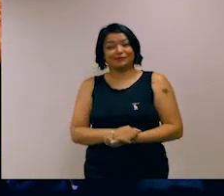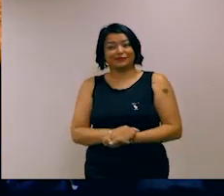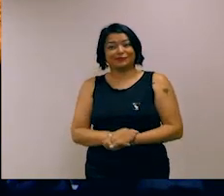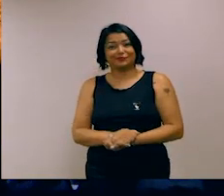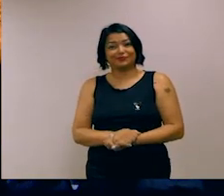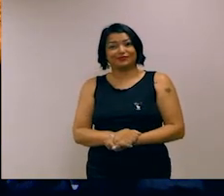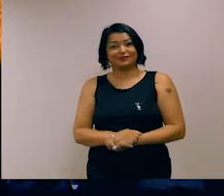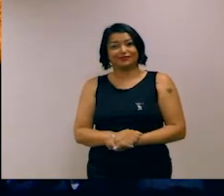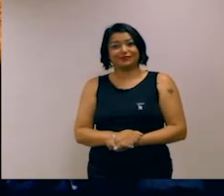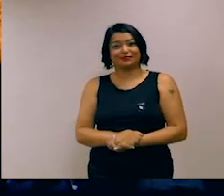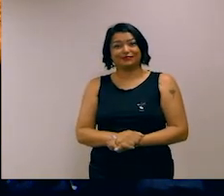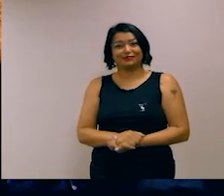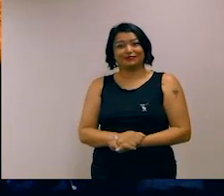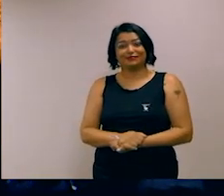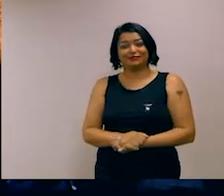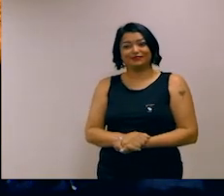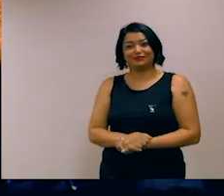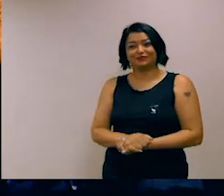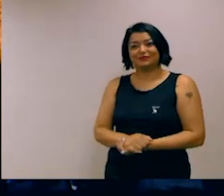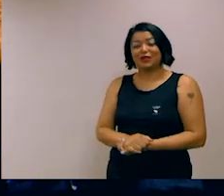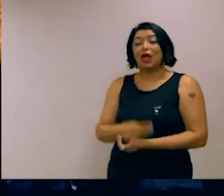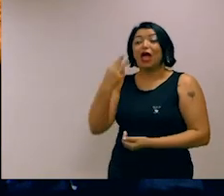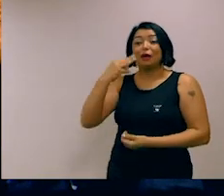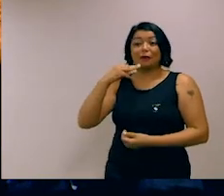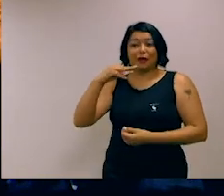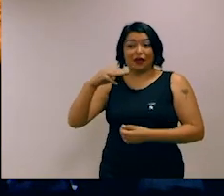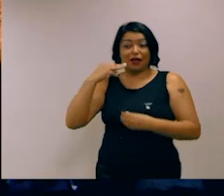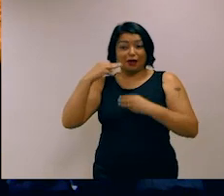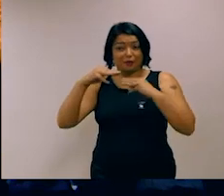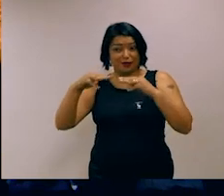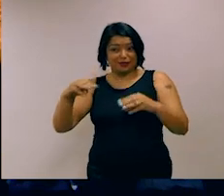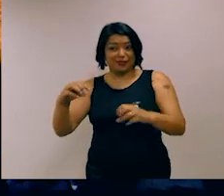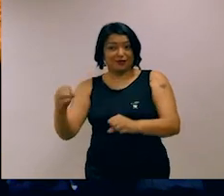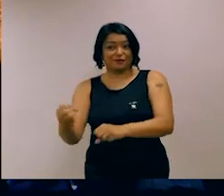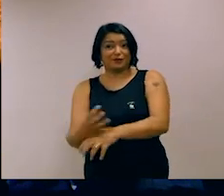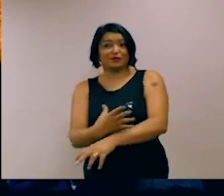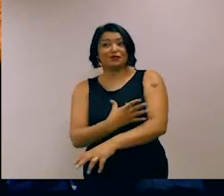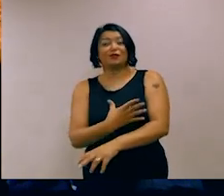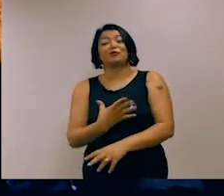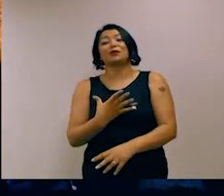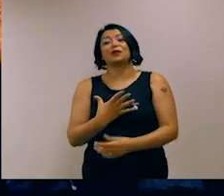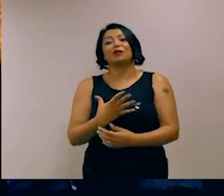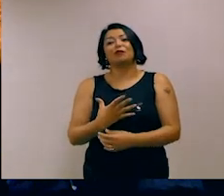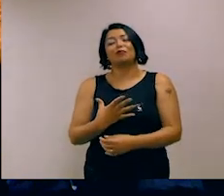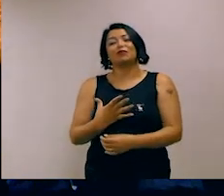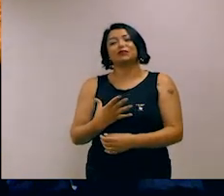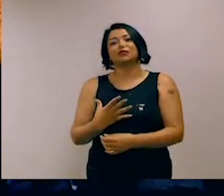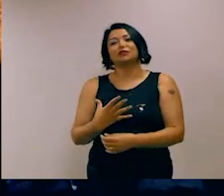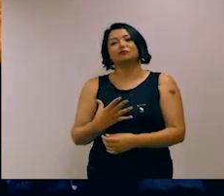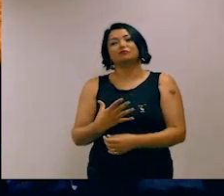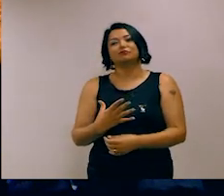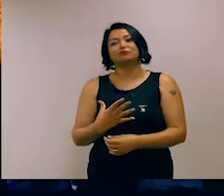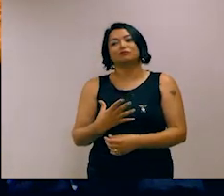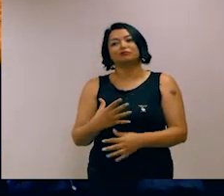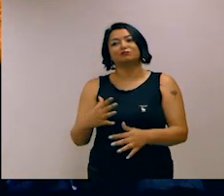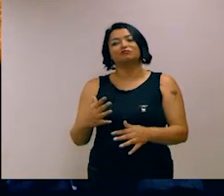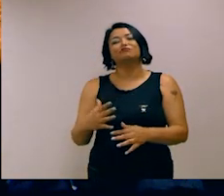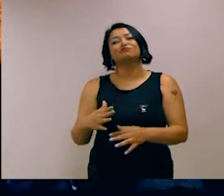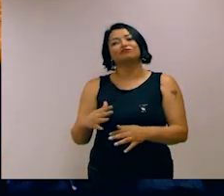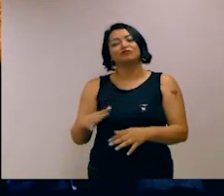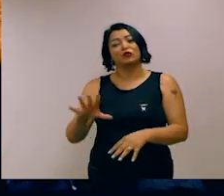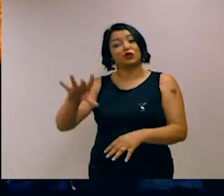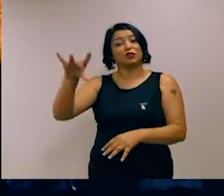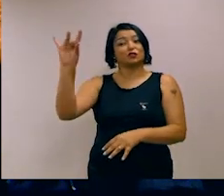So the winner is the emotional guilt message, like most of you raise your hand, so I'm happy,